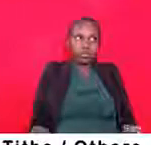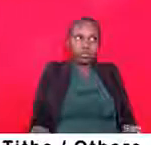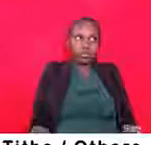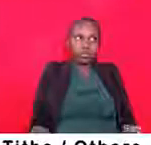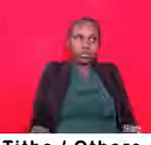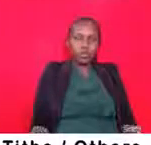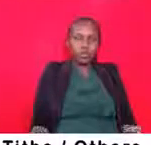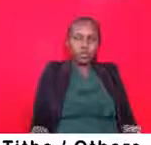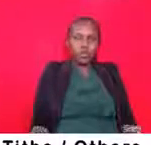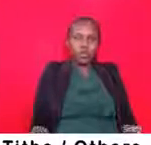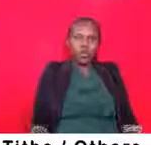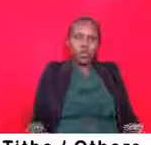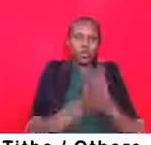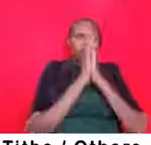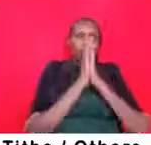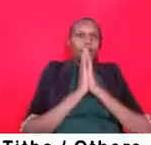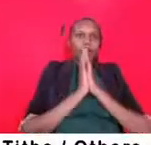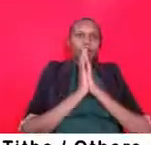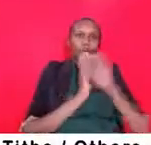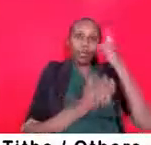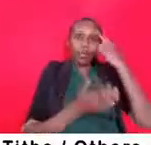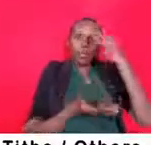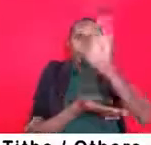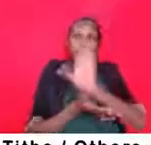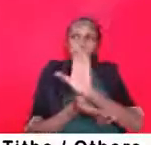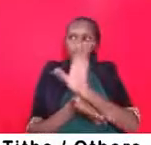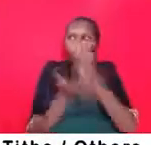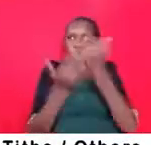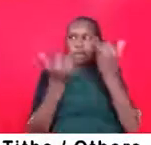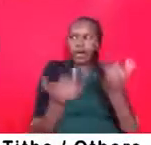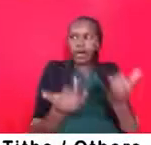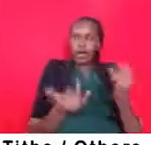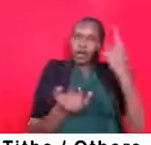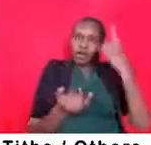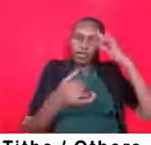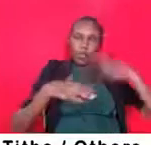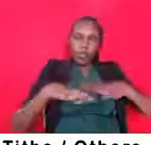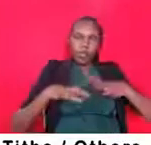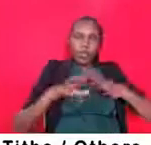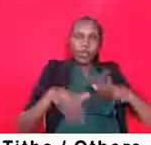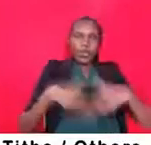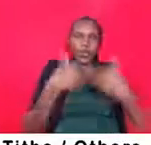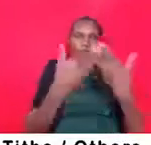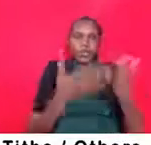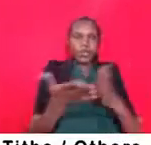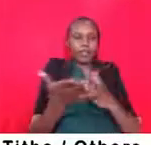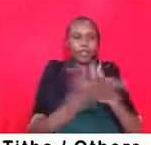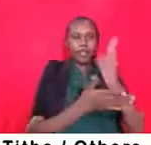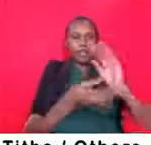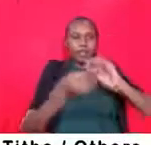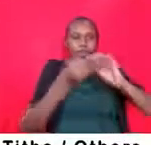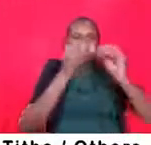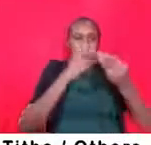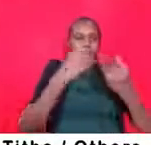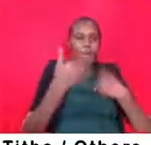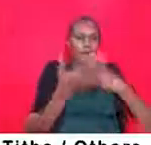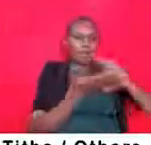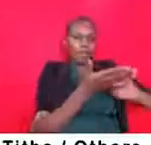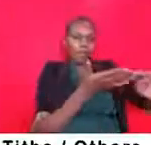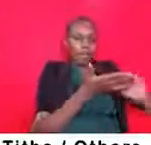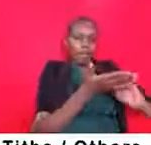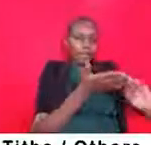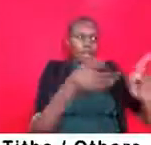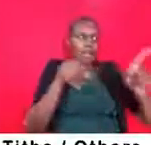We are going to pray for the offertory, for those who are going to give through PayBill.